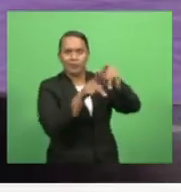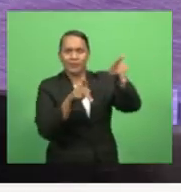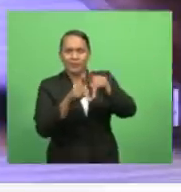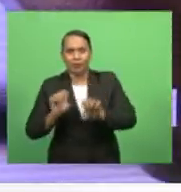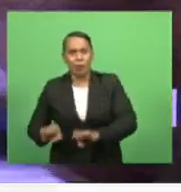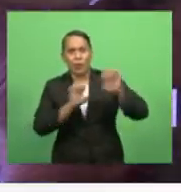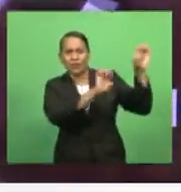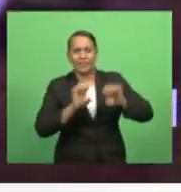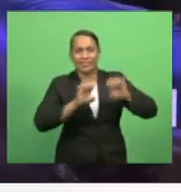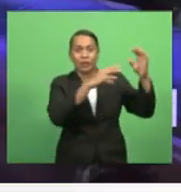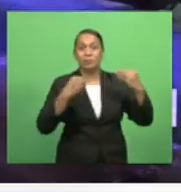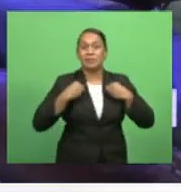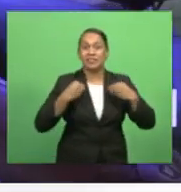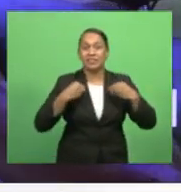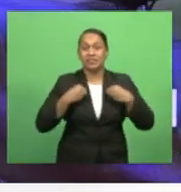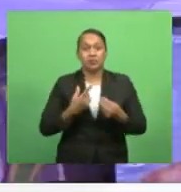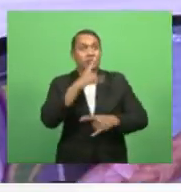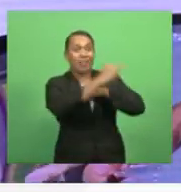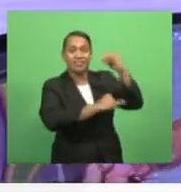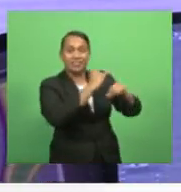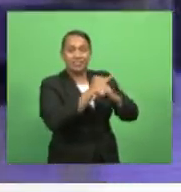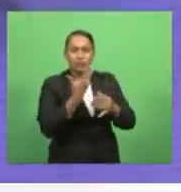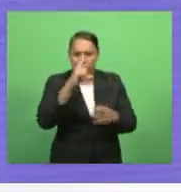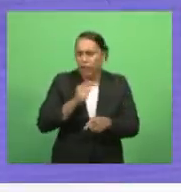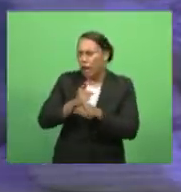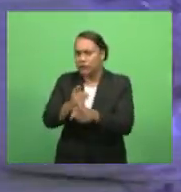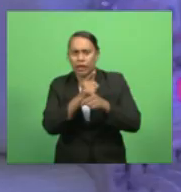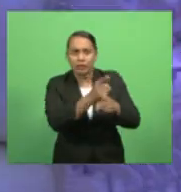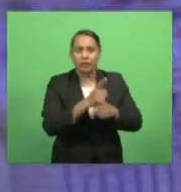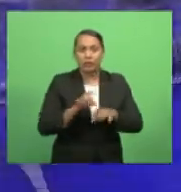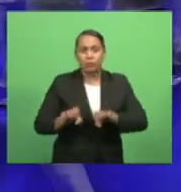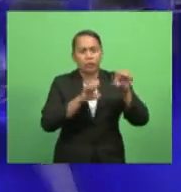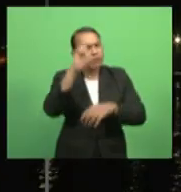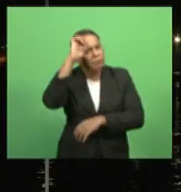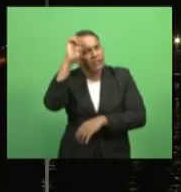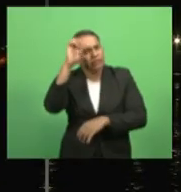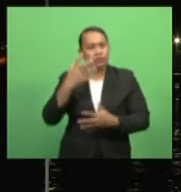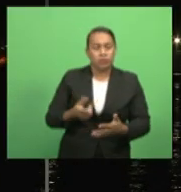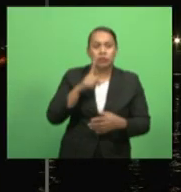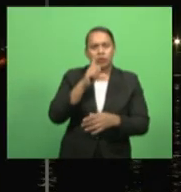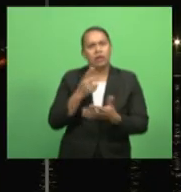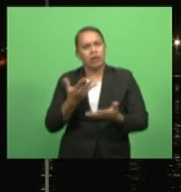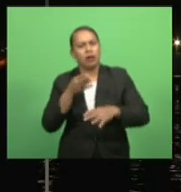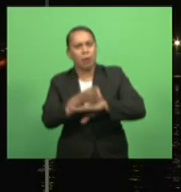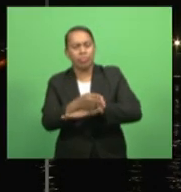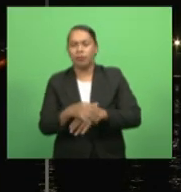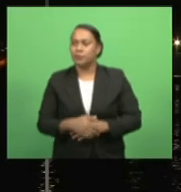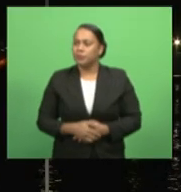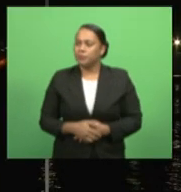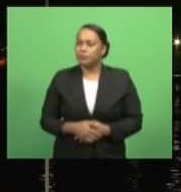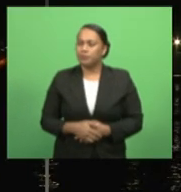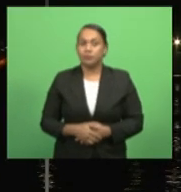of an exporter's guide expected next month. Maggie Boyle, FBC News. A low pressure system